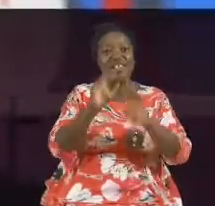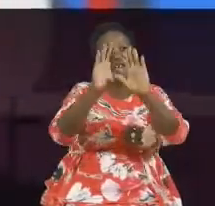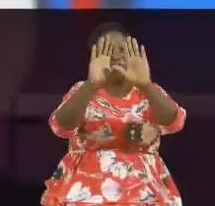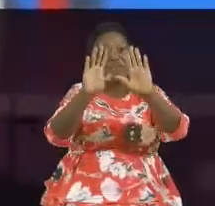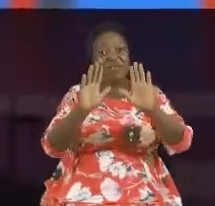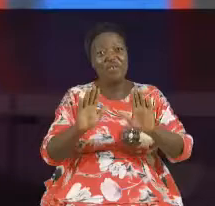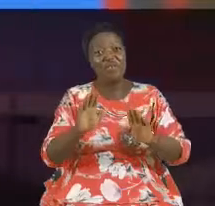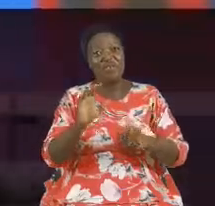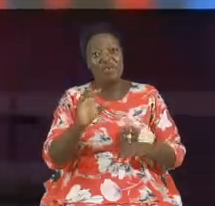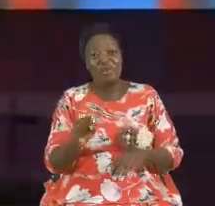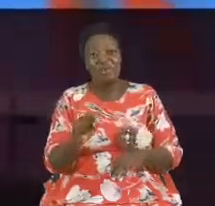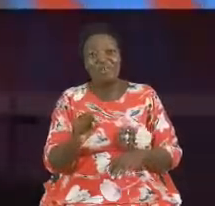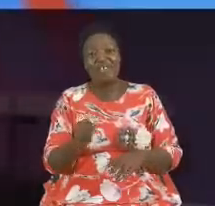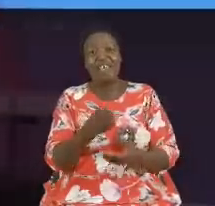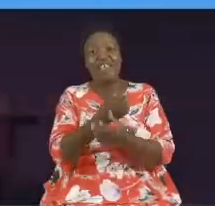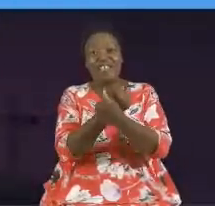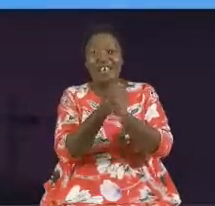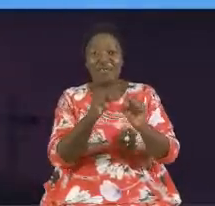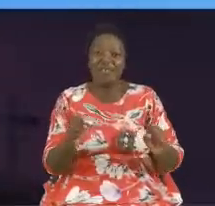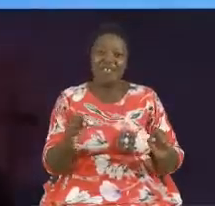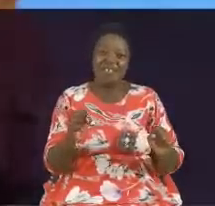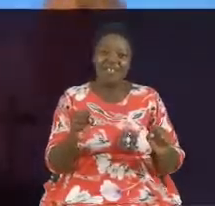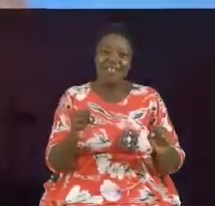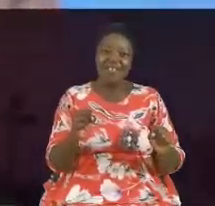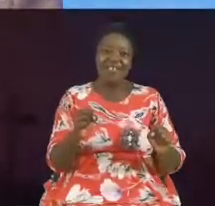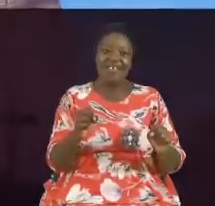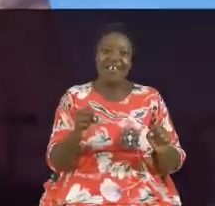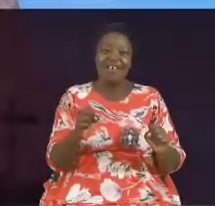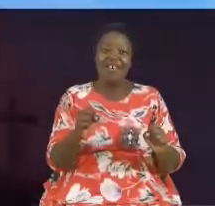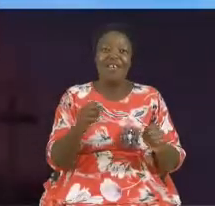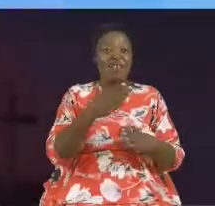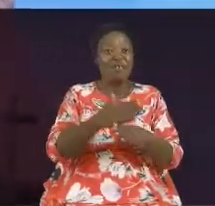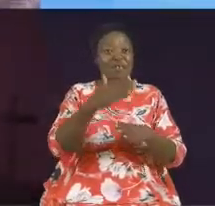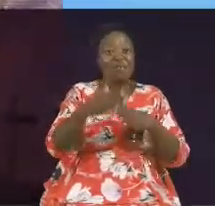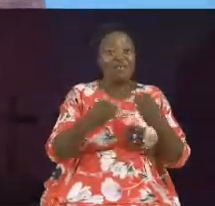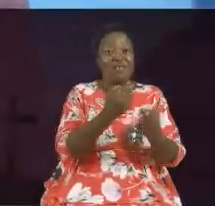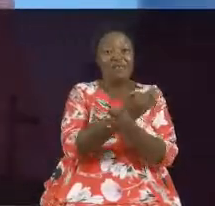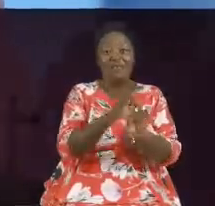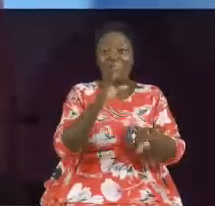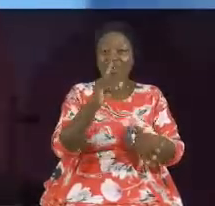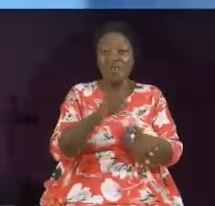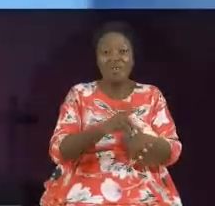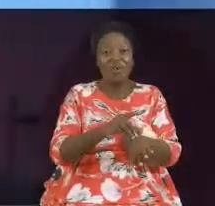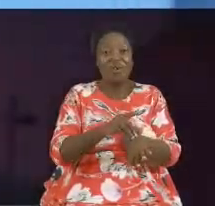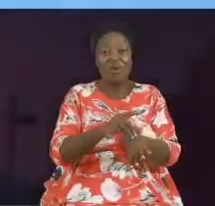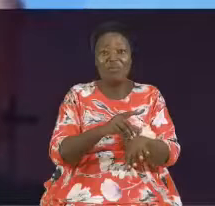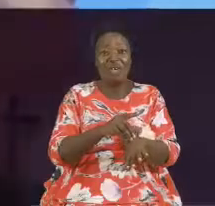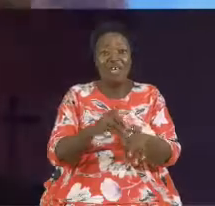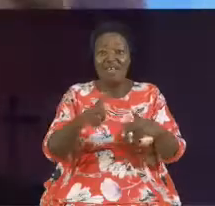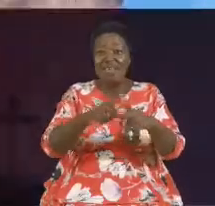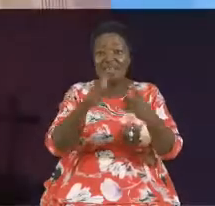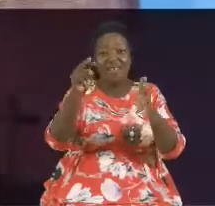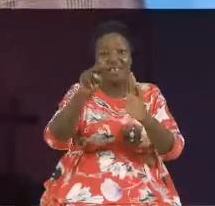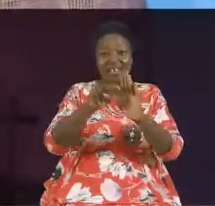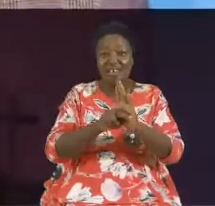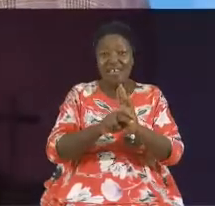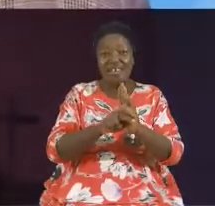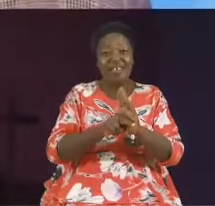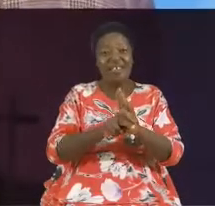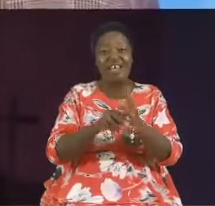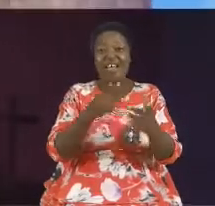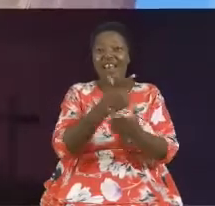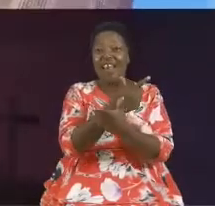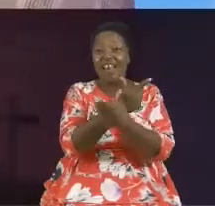Benefits, blessings, miracles, salvation, total freedom,